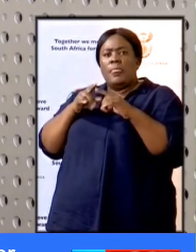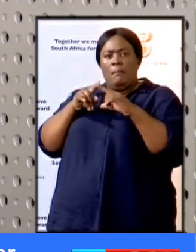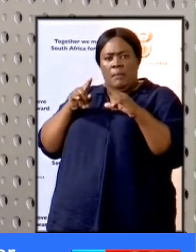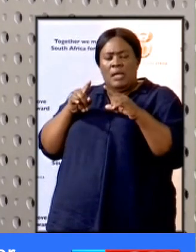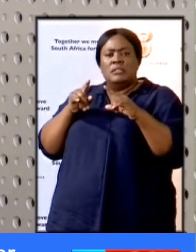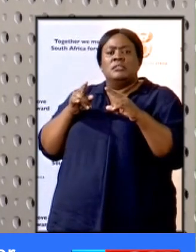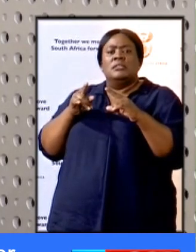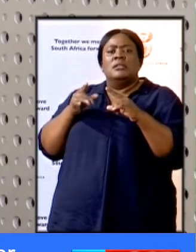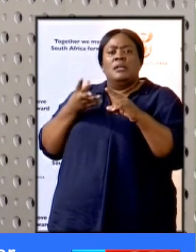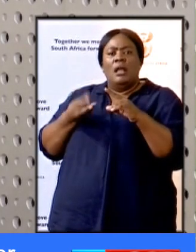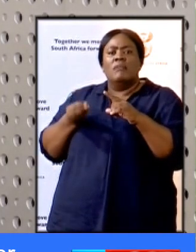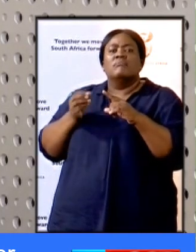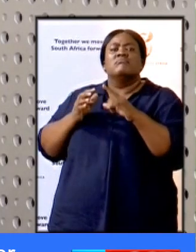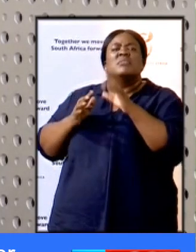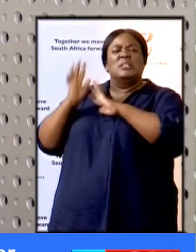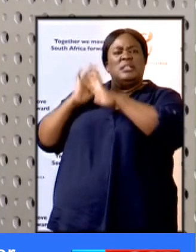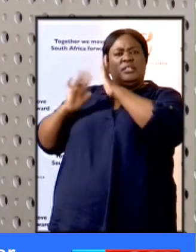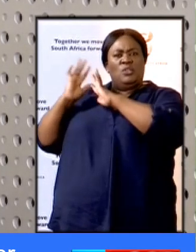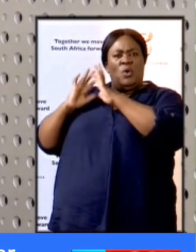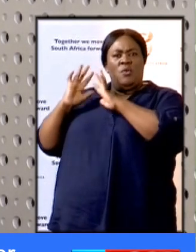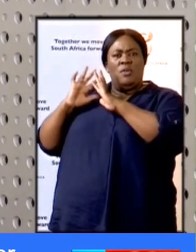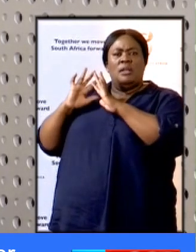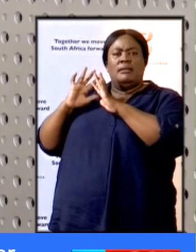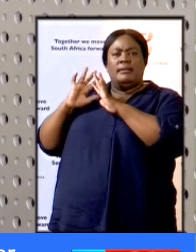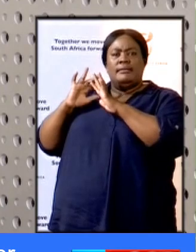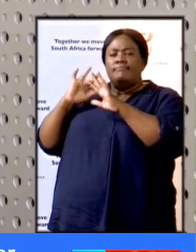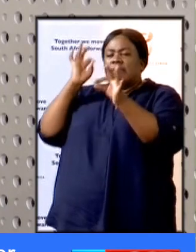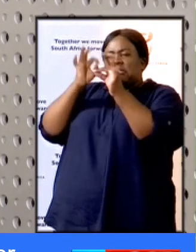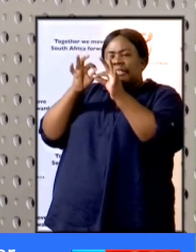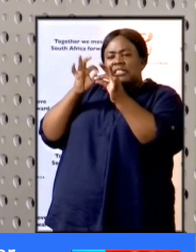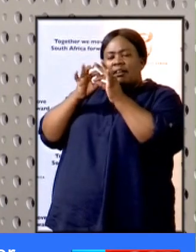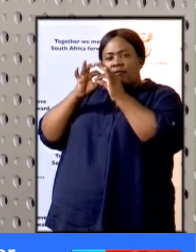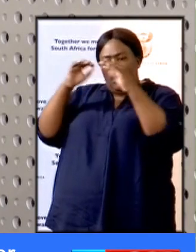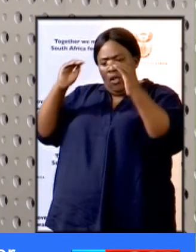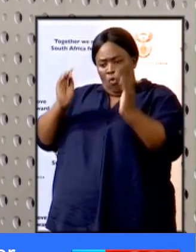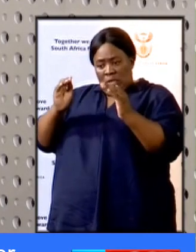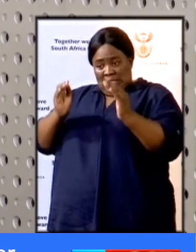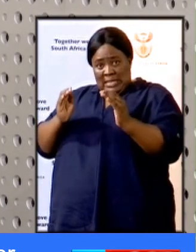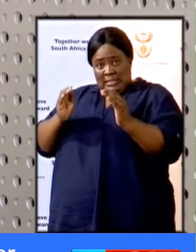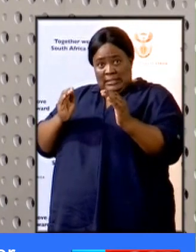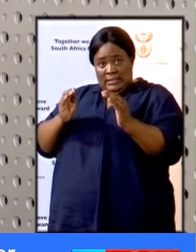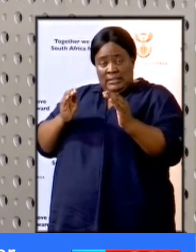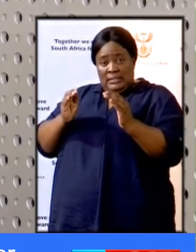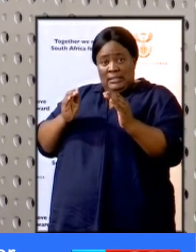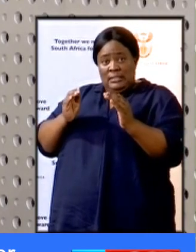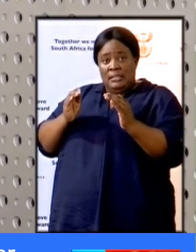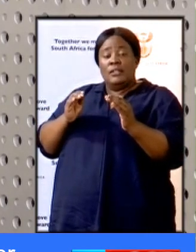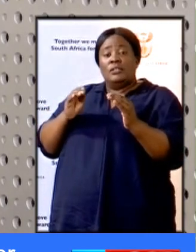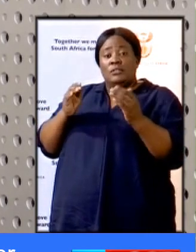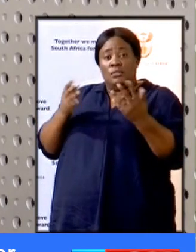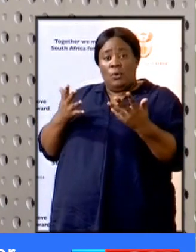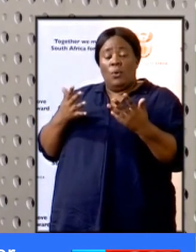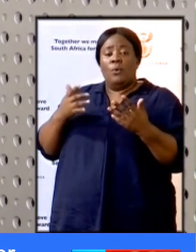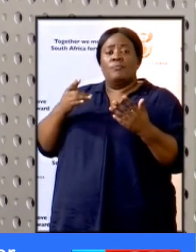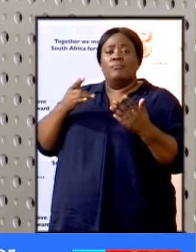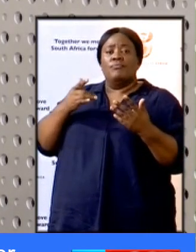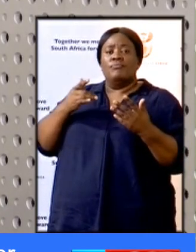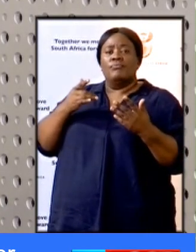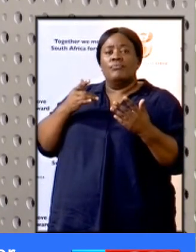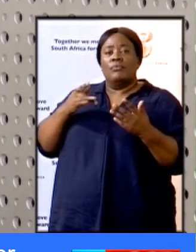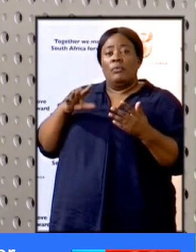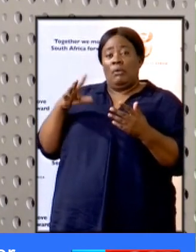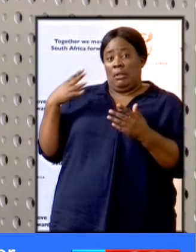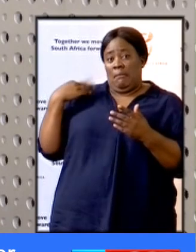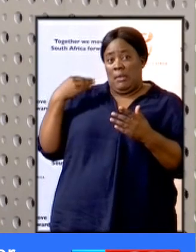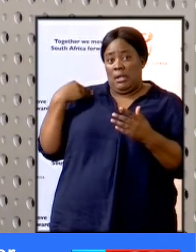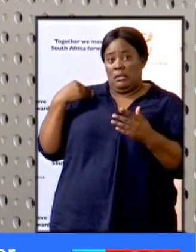context. Against this background, and with the endorsement by the Command Council, we